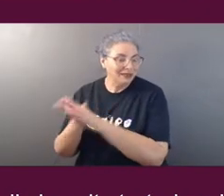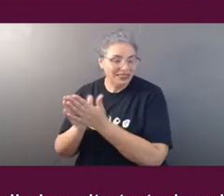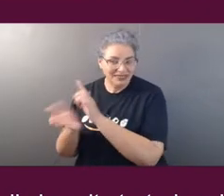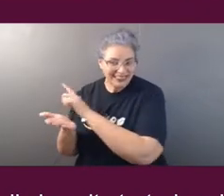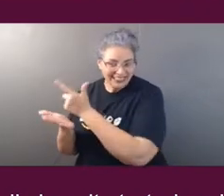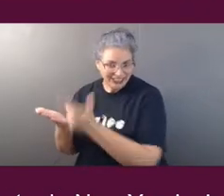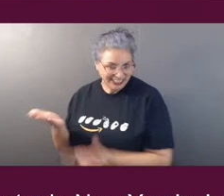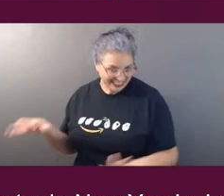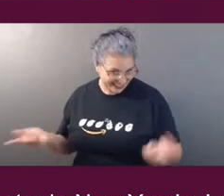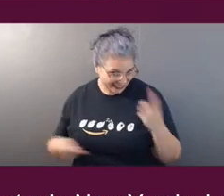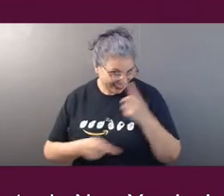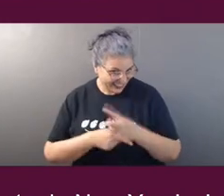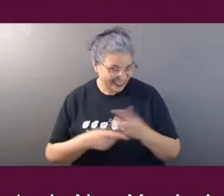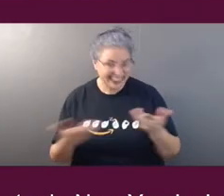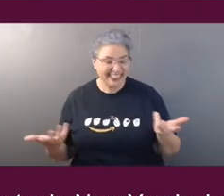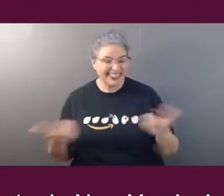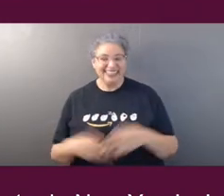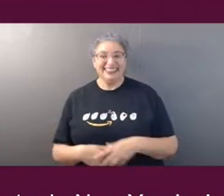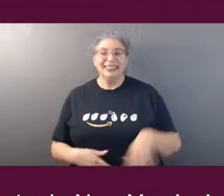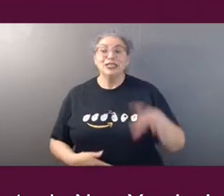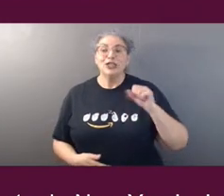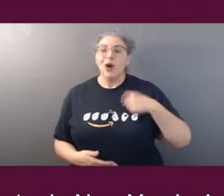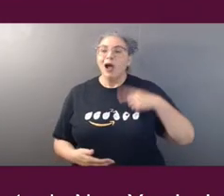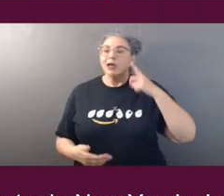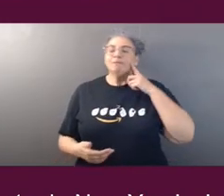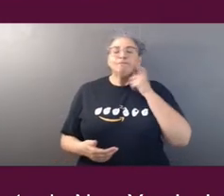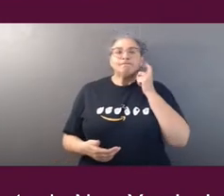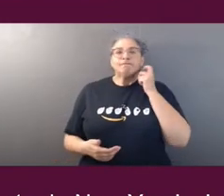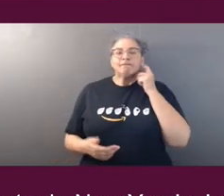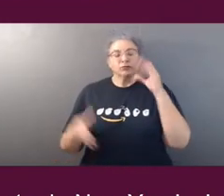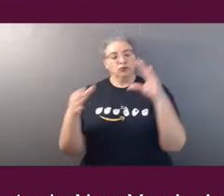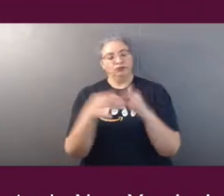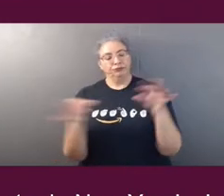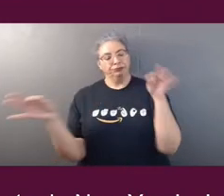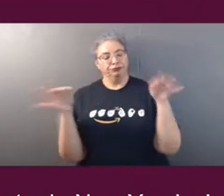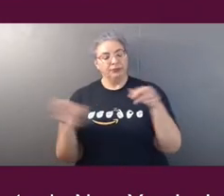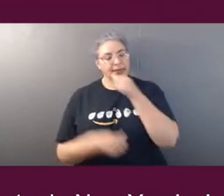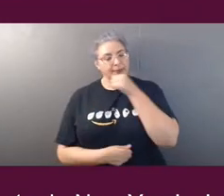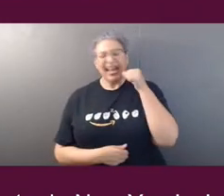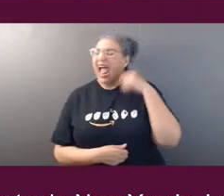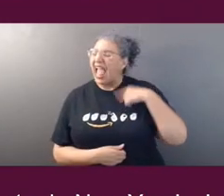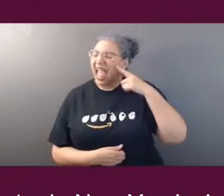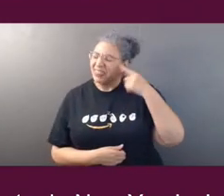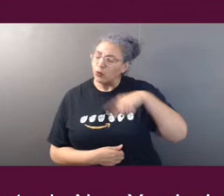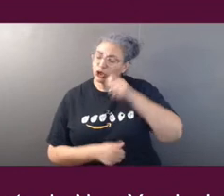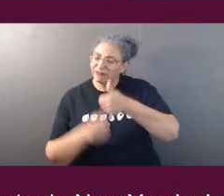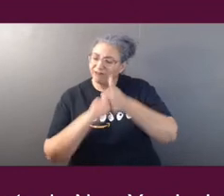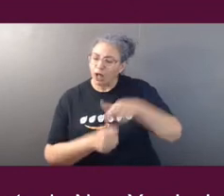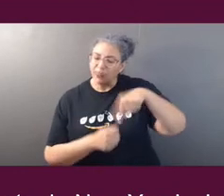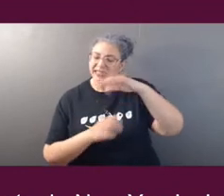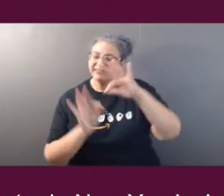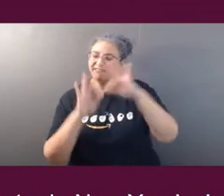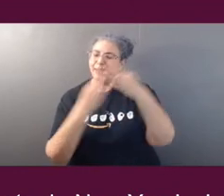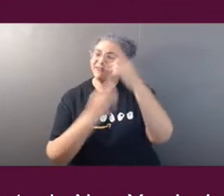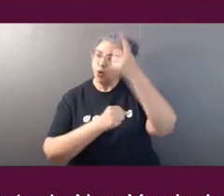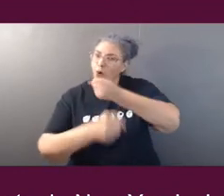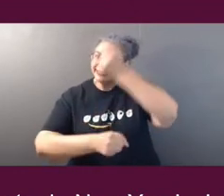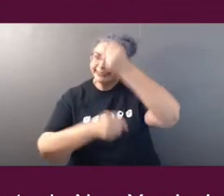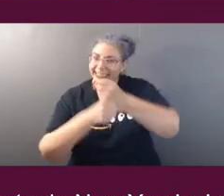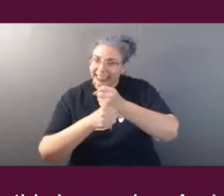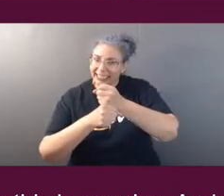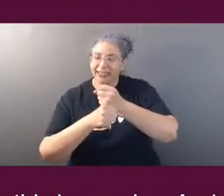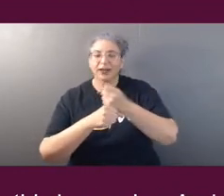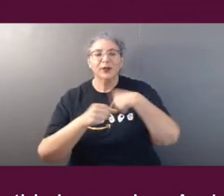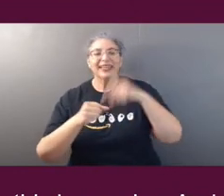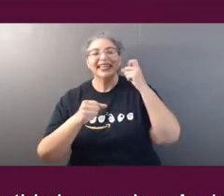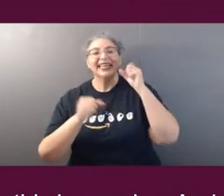series. And so when I pitched it to Amazon, I said, you know, I think we get to follow this family over the course of a year. And